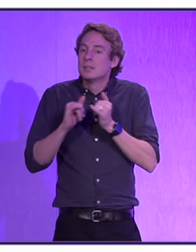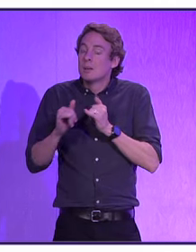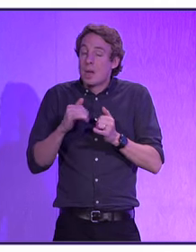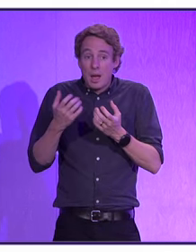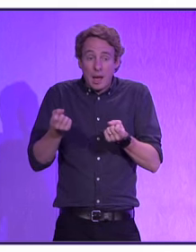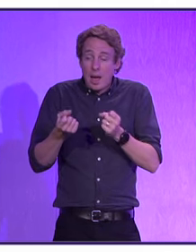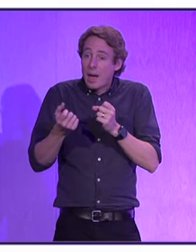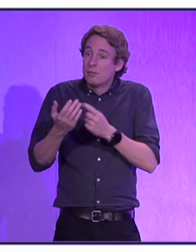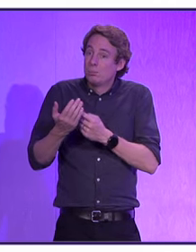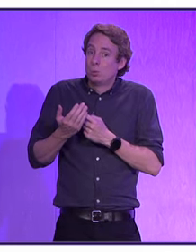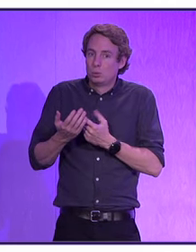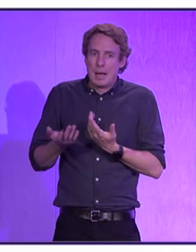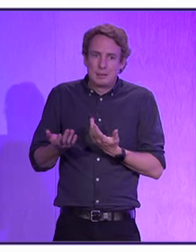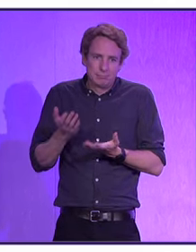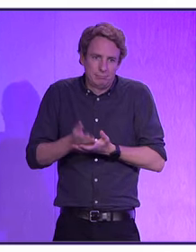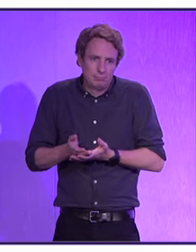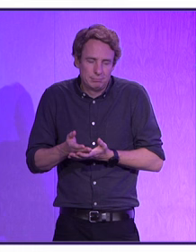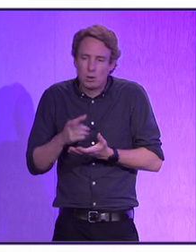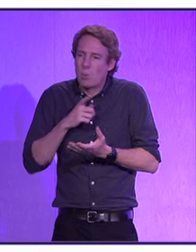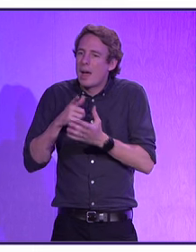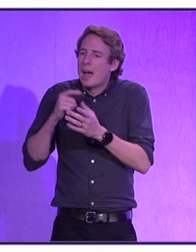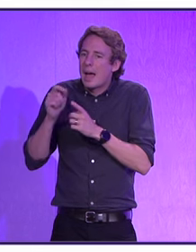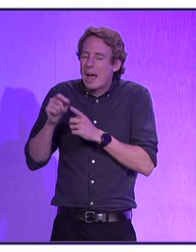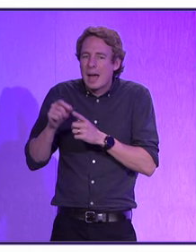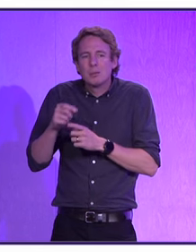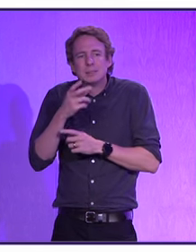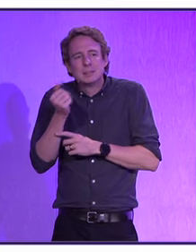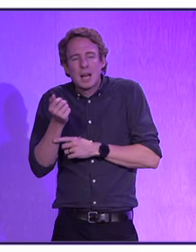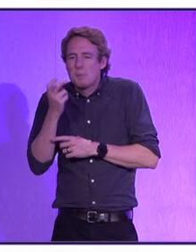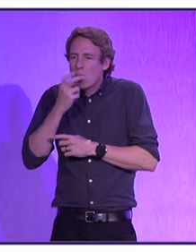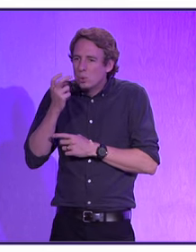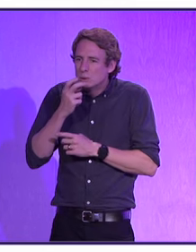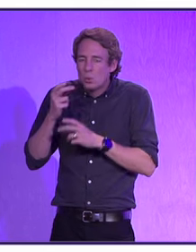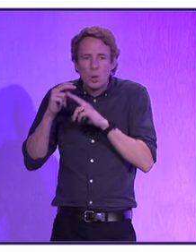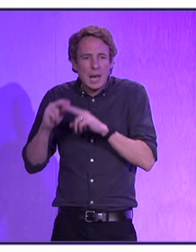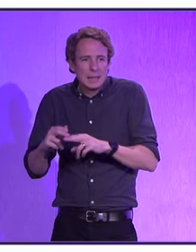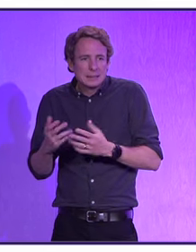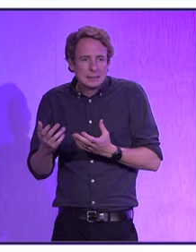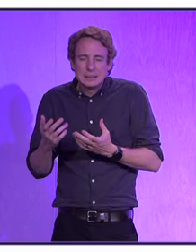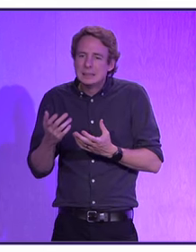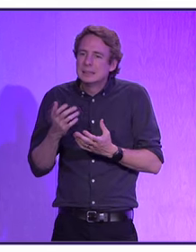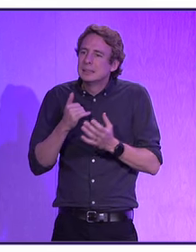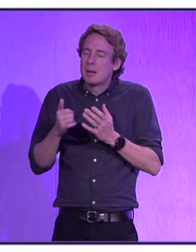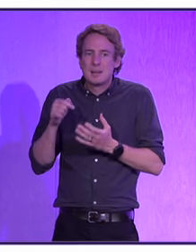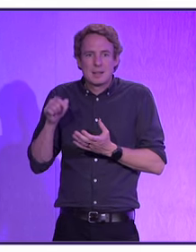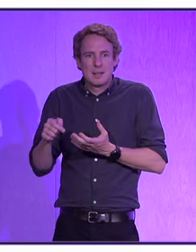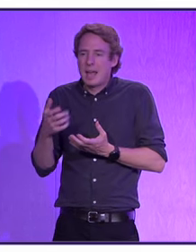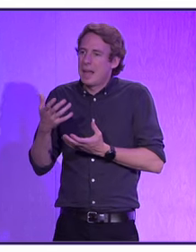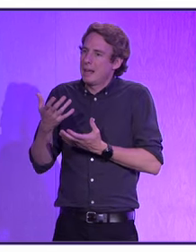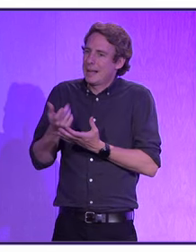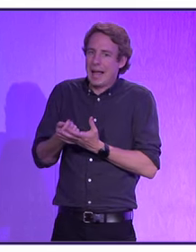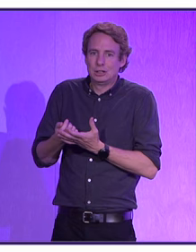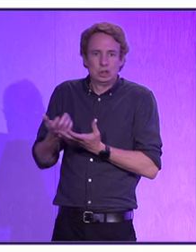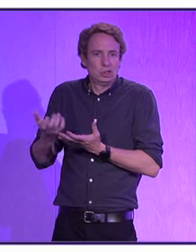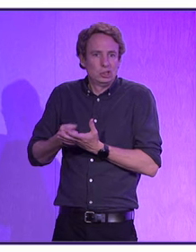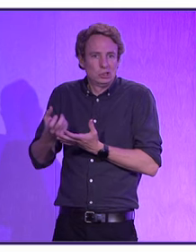you will have pushbacks because some of these applications, older applications, are probably legacy applications that are the cash cow of the company. So